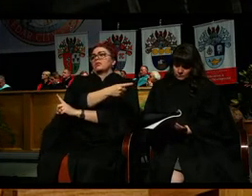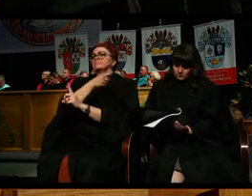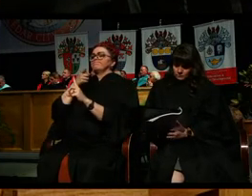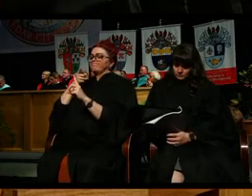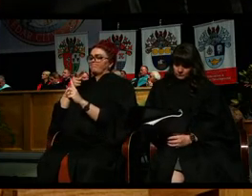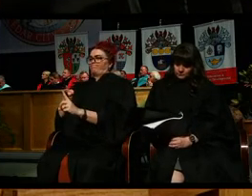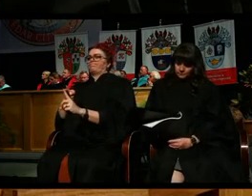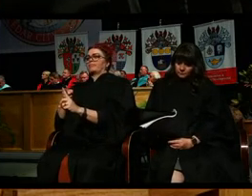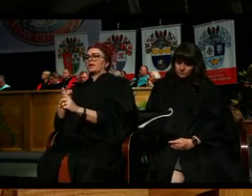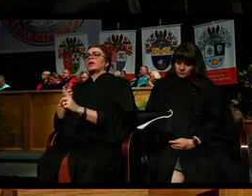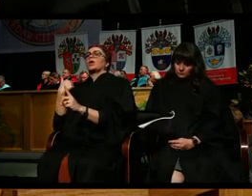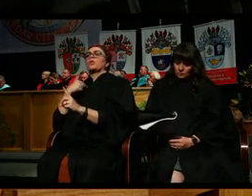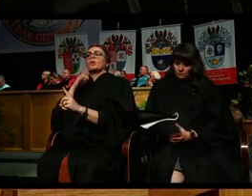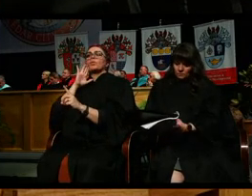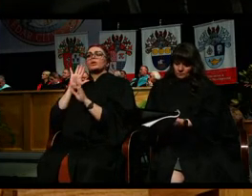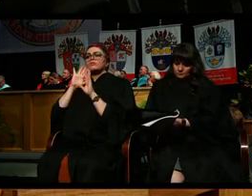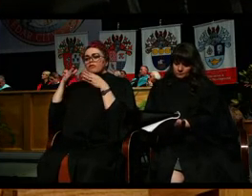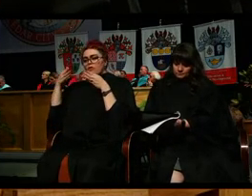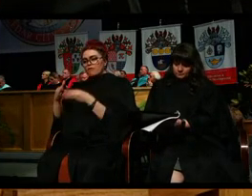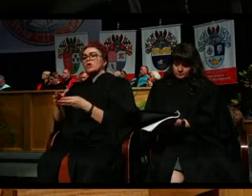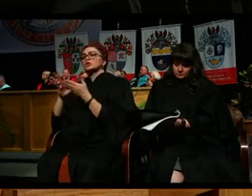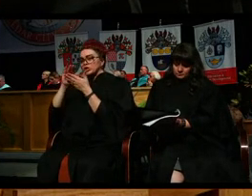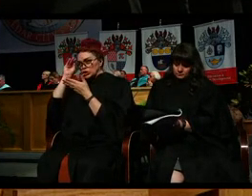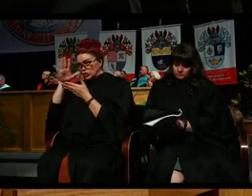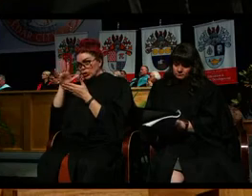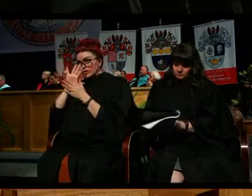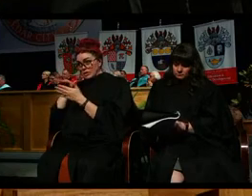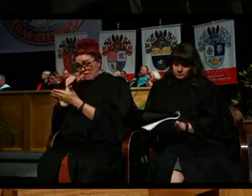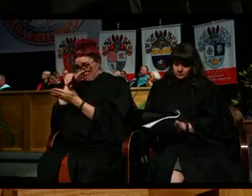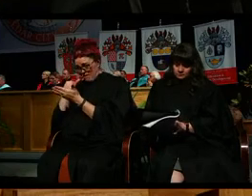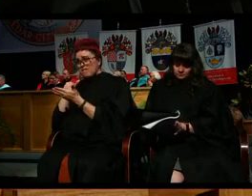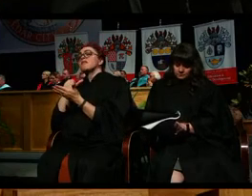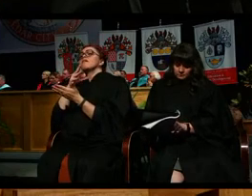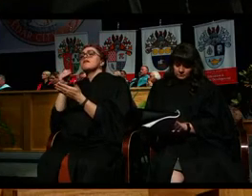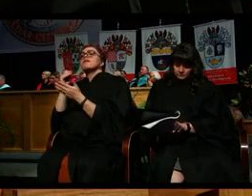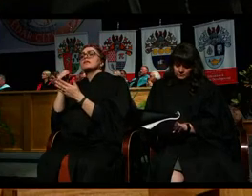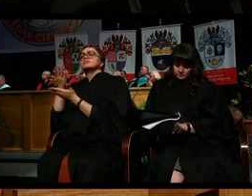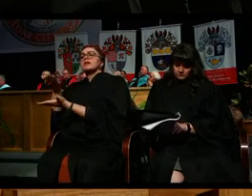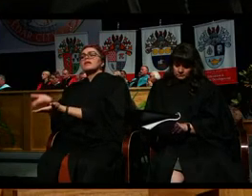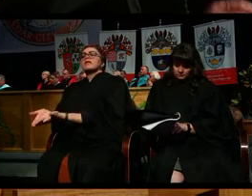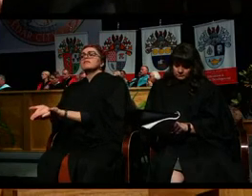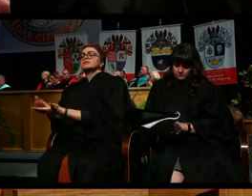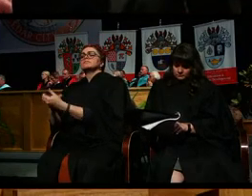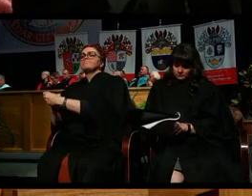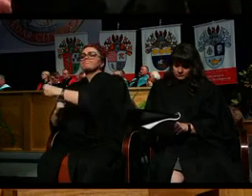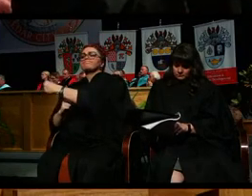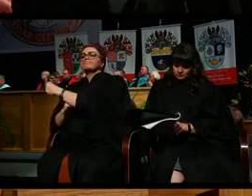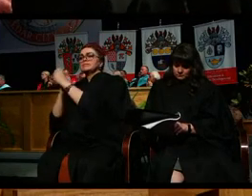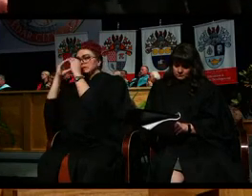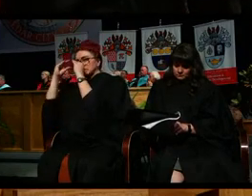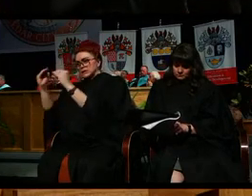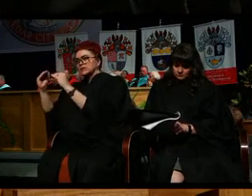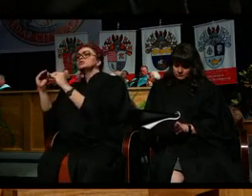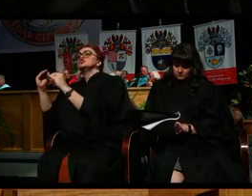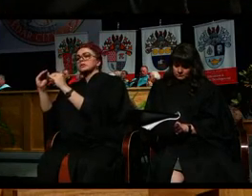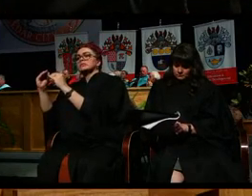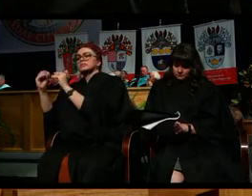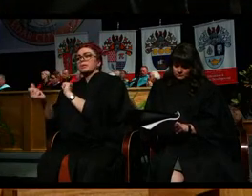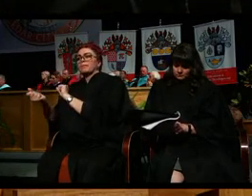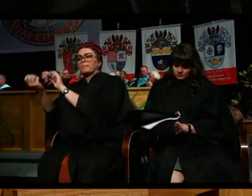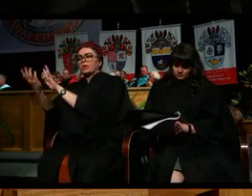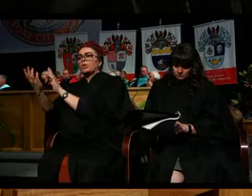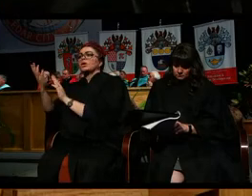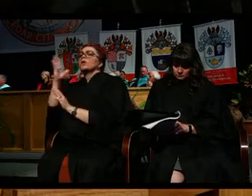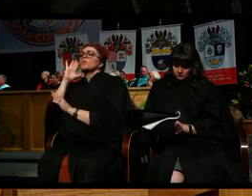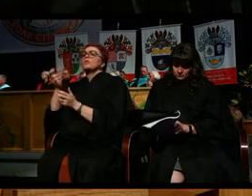to increase the use of student-centered and evidence-based teaching practices and provide academic support services to improve student